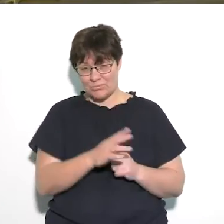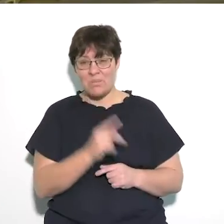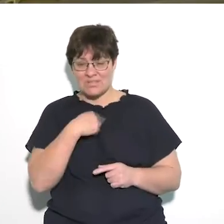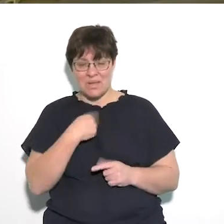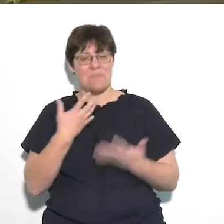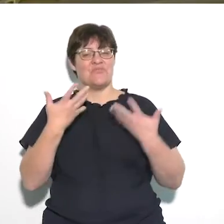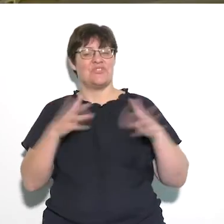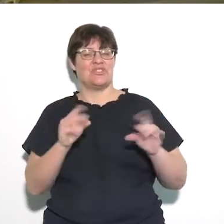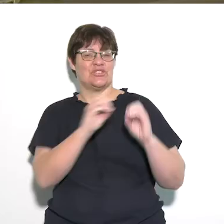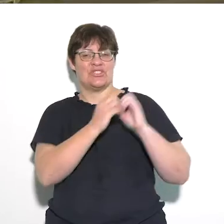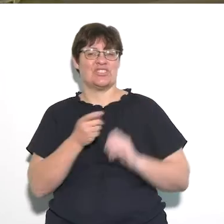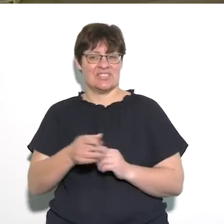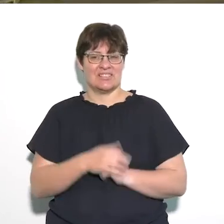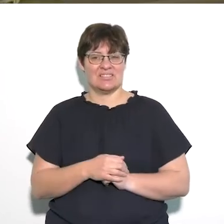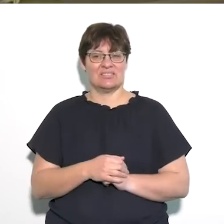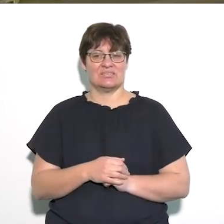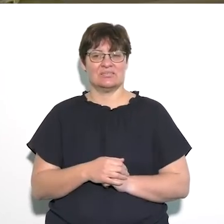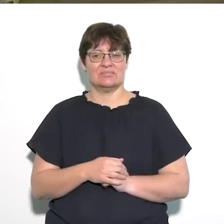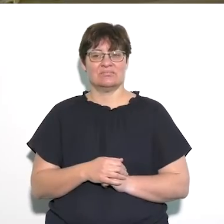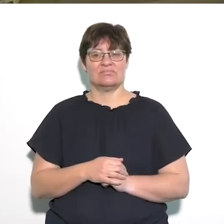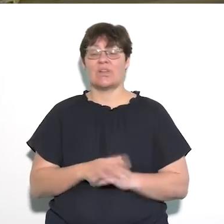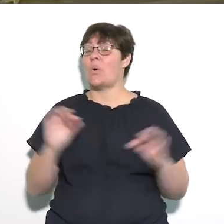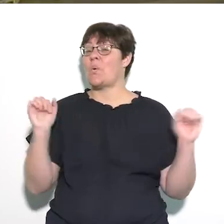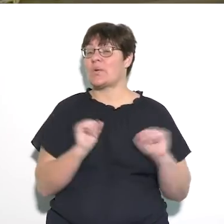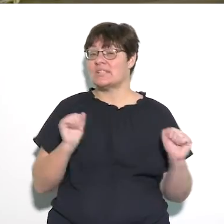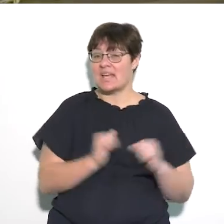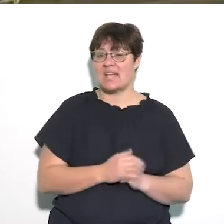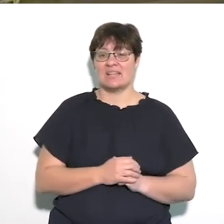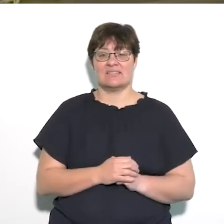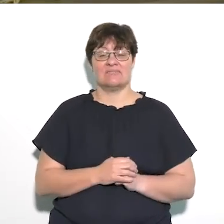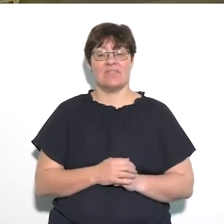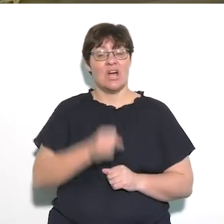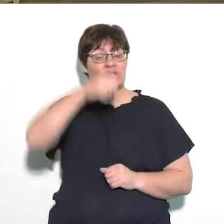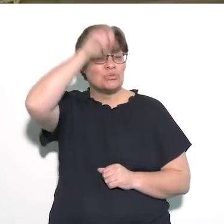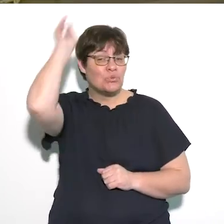with my finished one. So there's the season of winter,